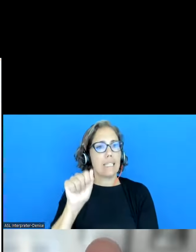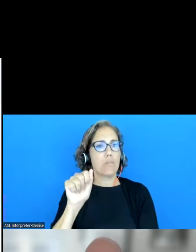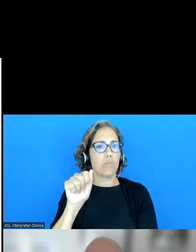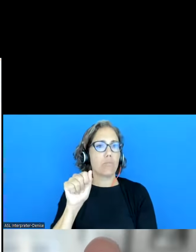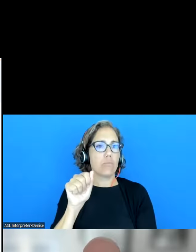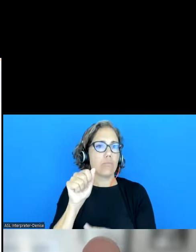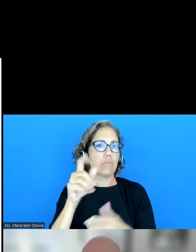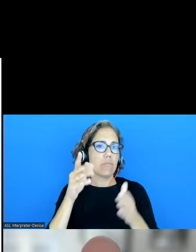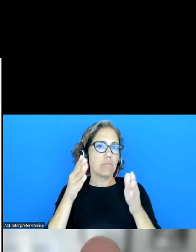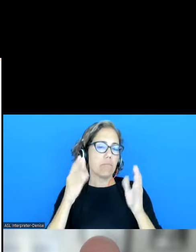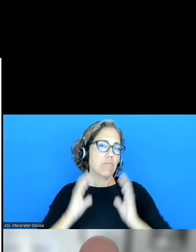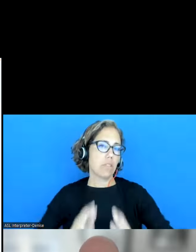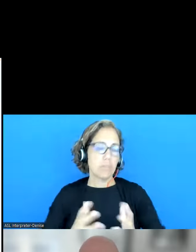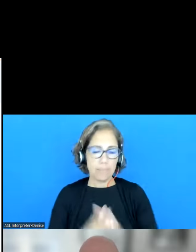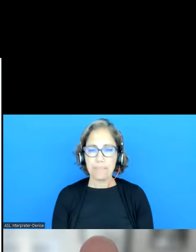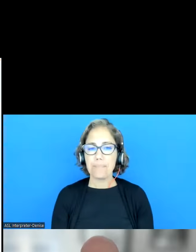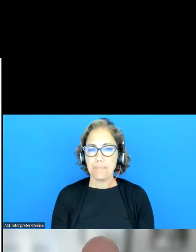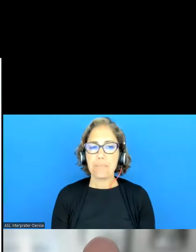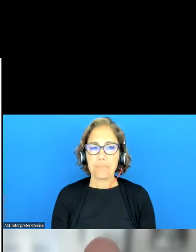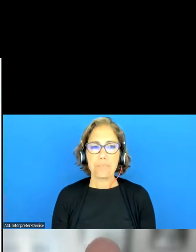order.